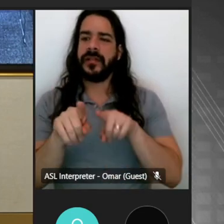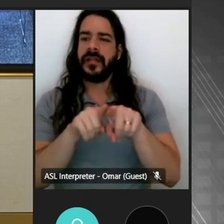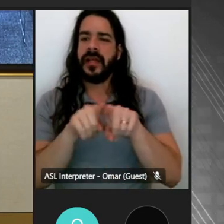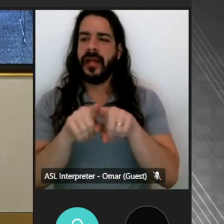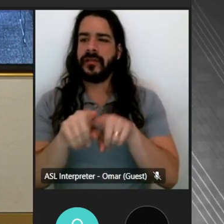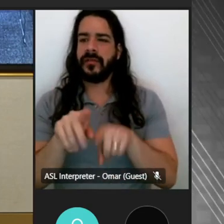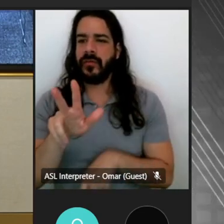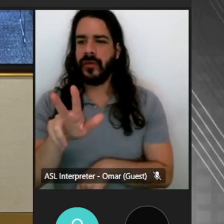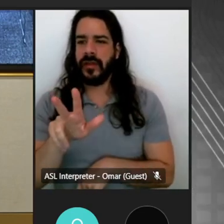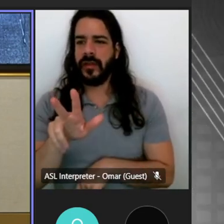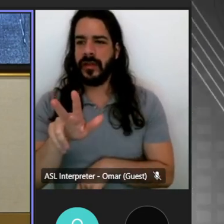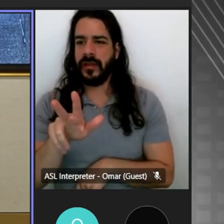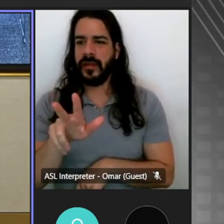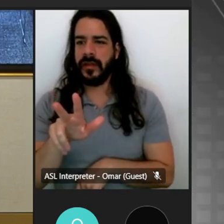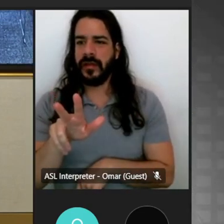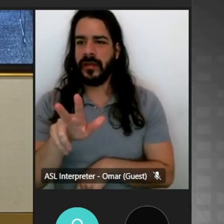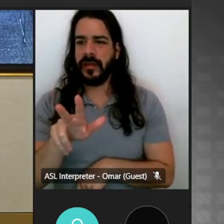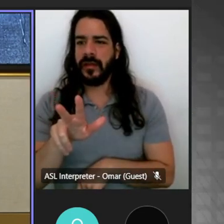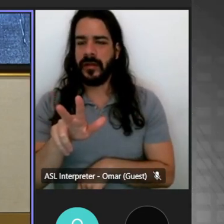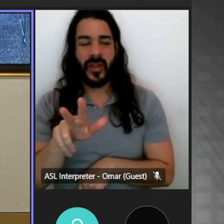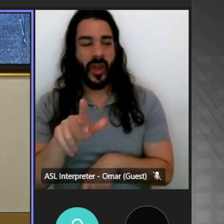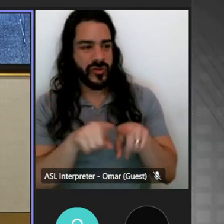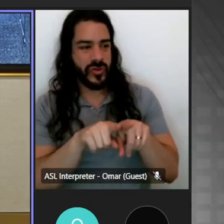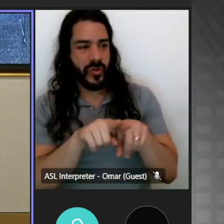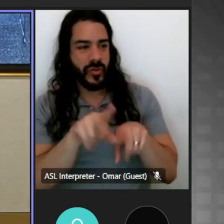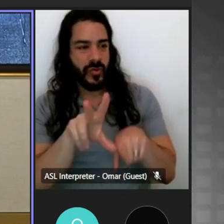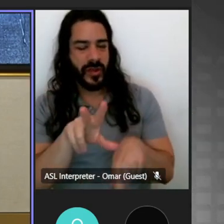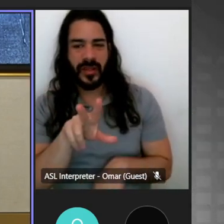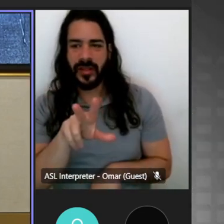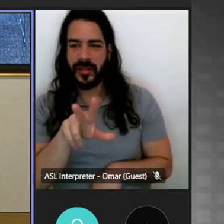asterisk 3 on your phone.